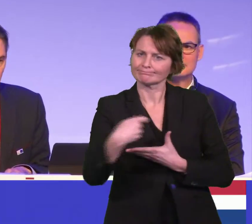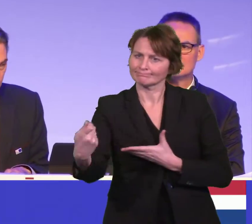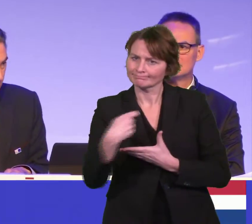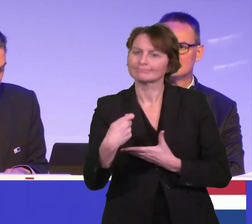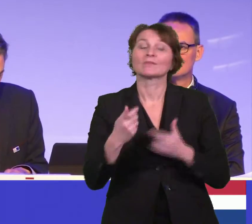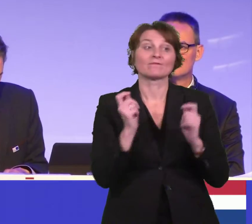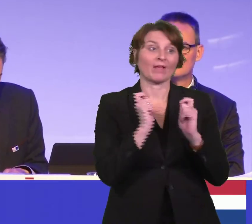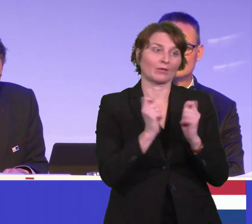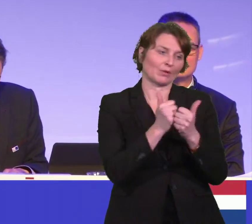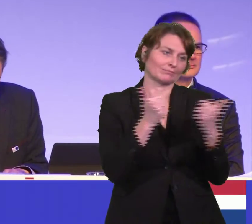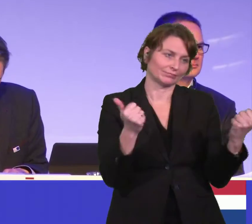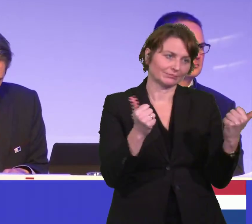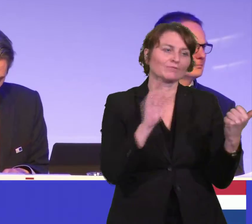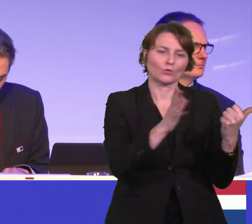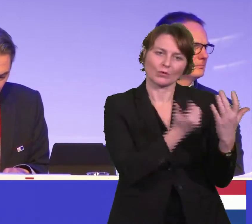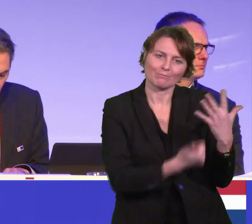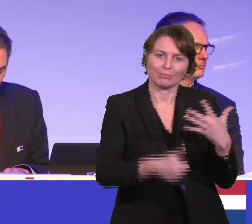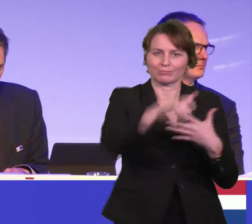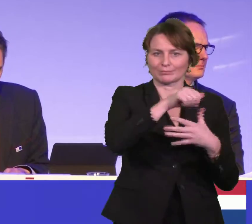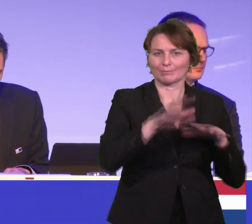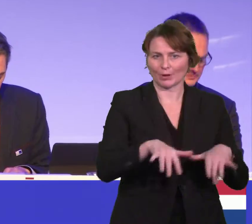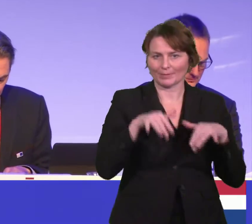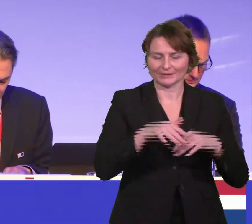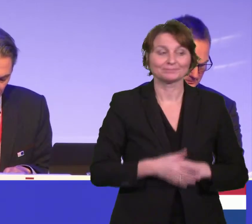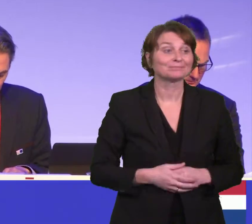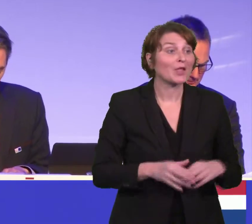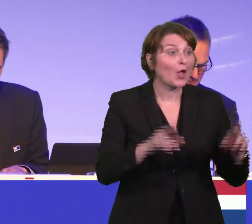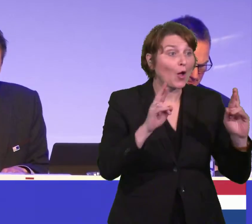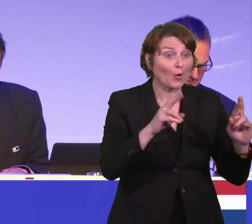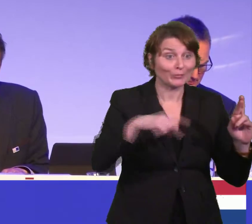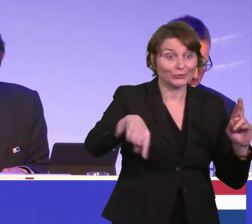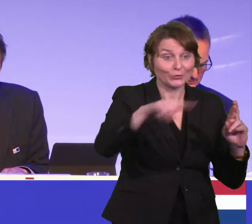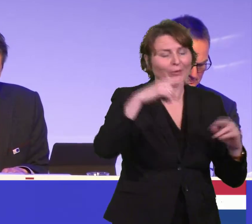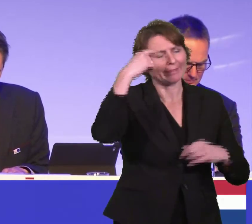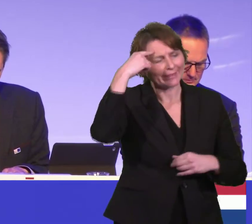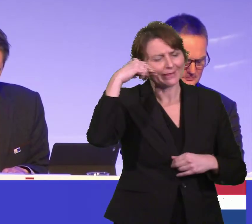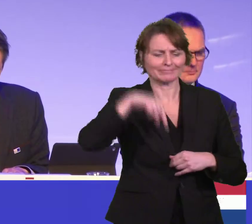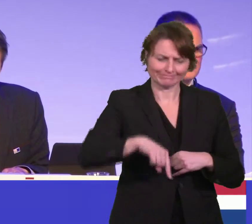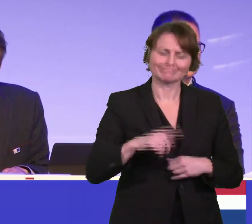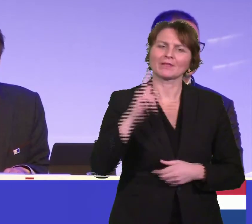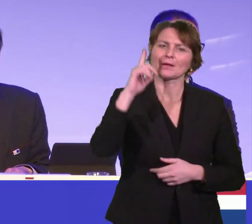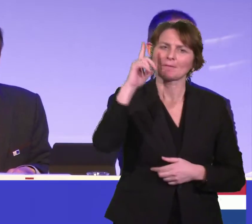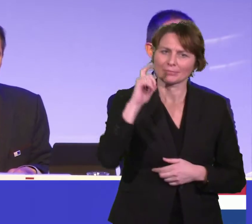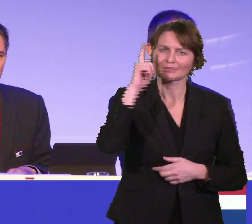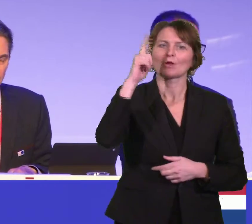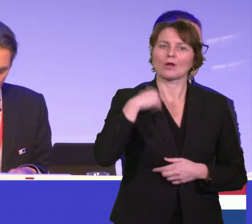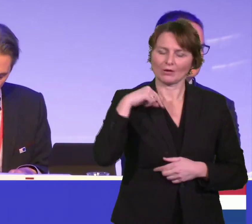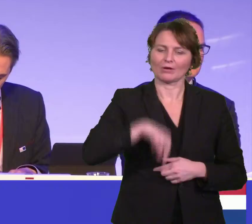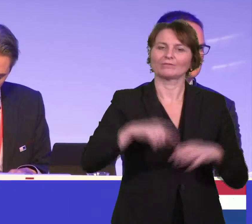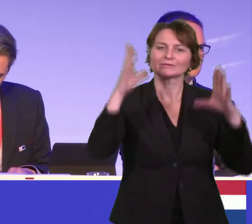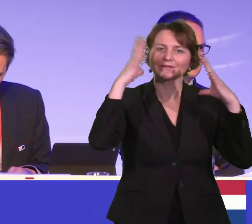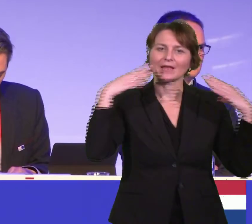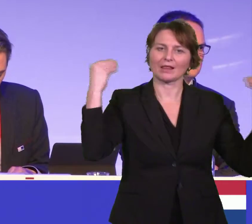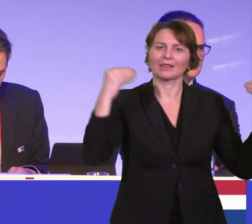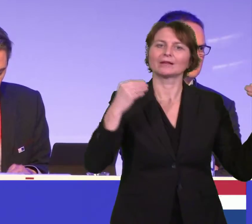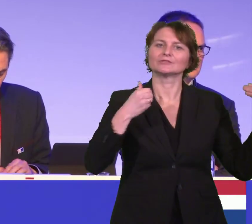parliamentary priorities. We hope you consider this meeting as a good start of the parliamentary dimension of the presidency of the